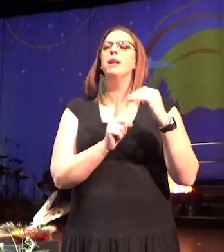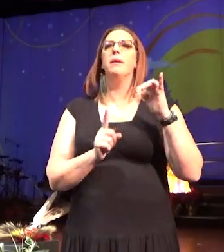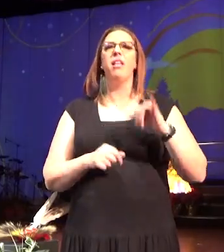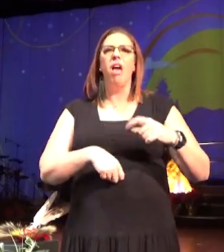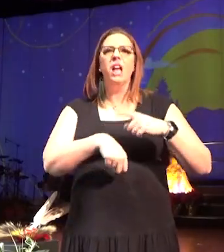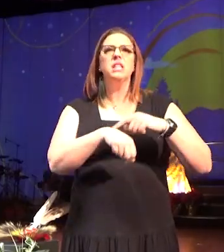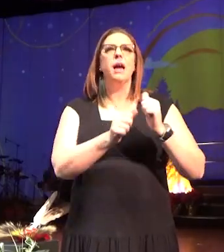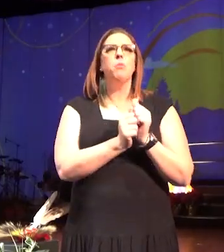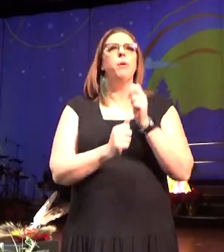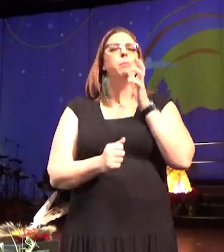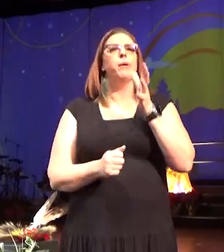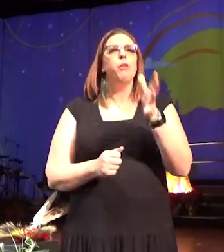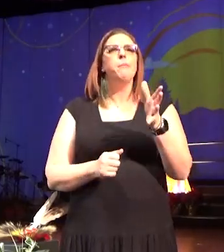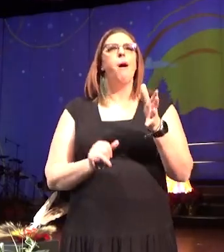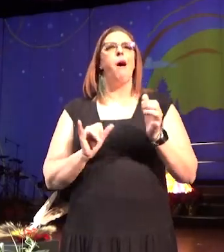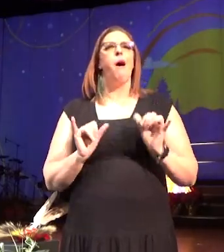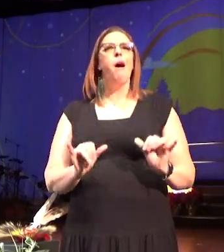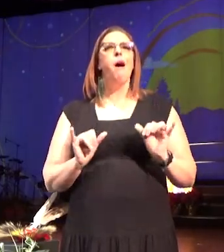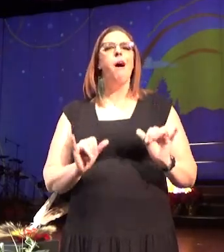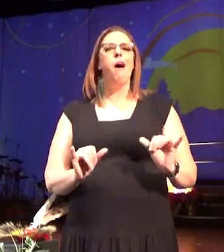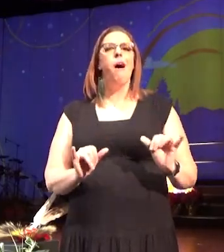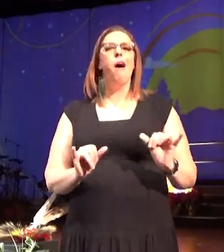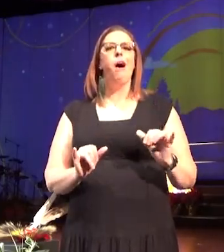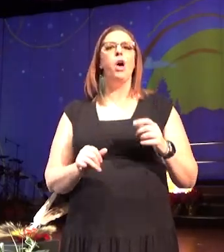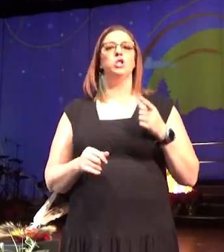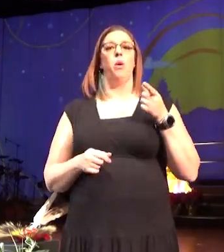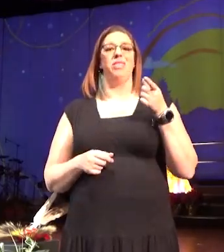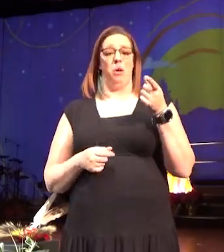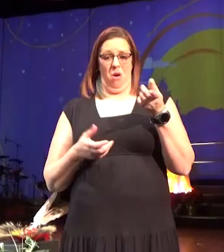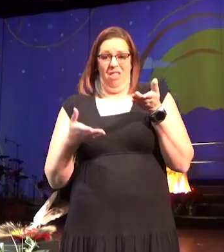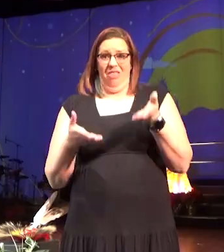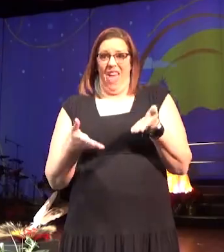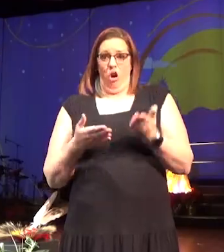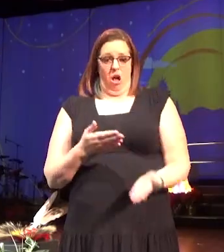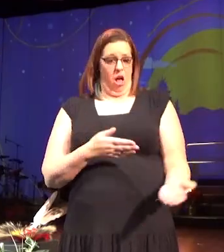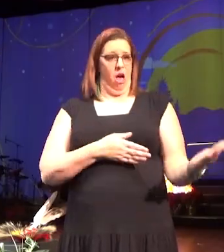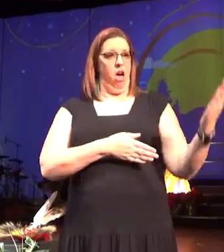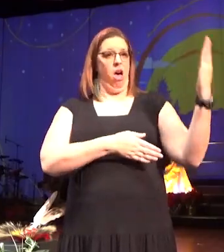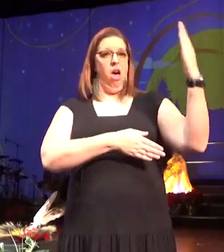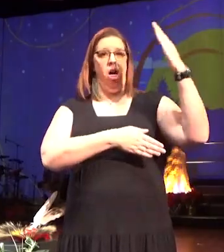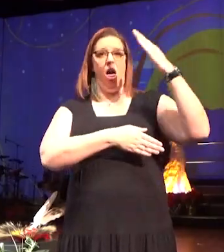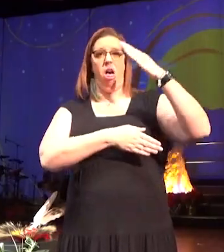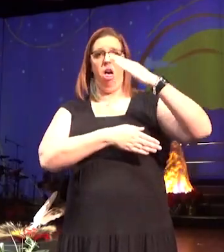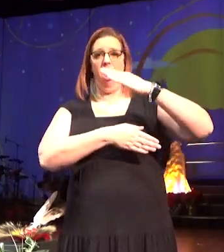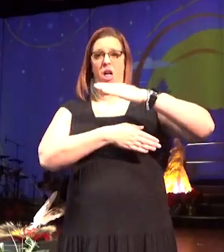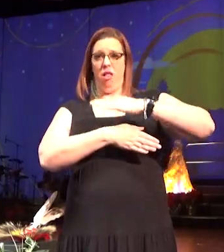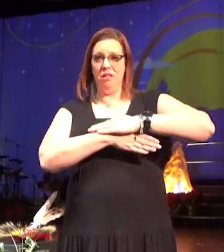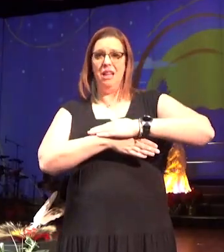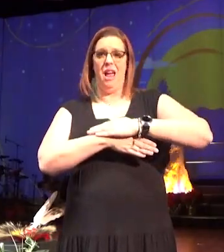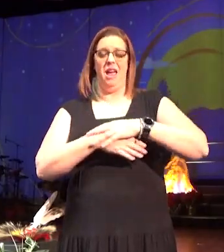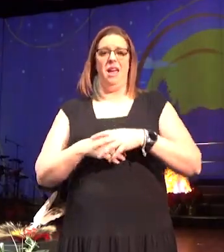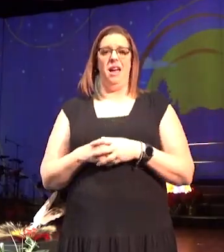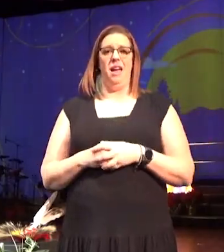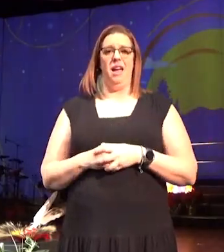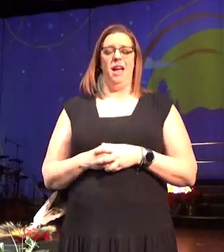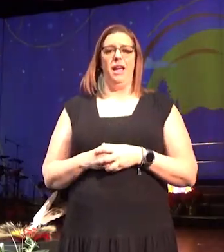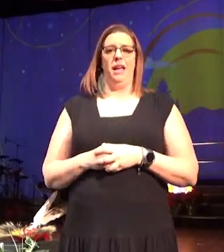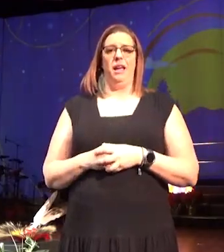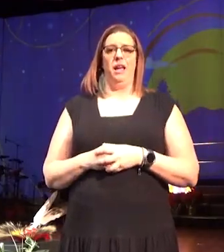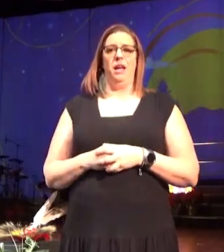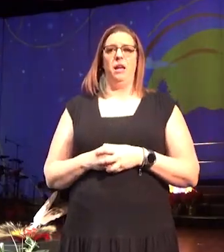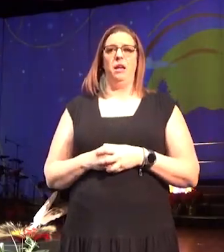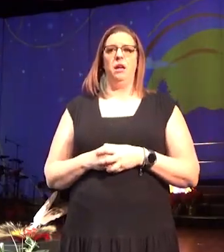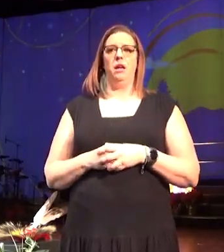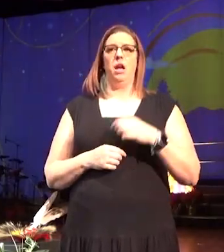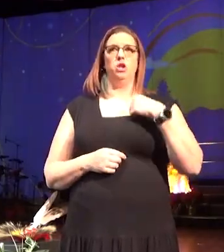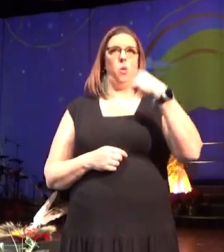And I realized that they were there all that day, from sunup to sundown. And they